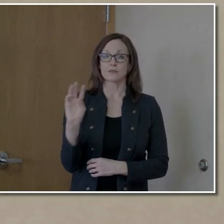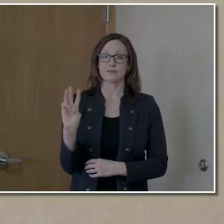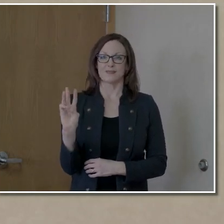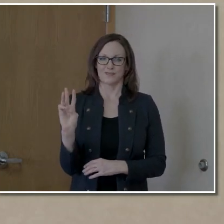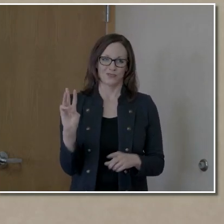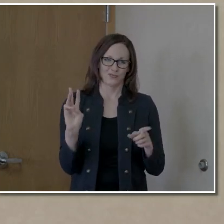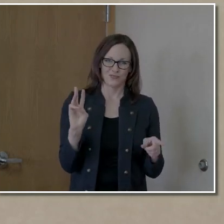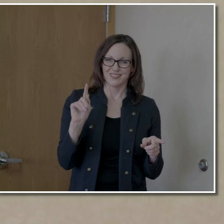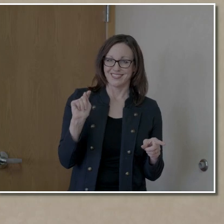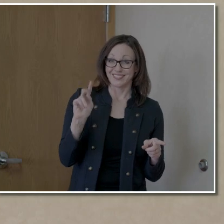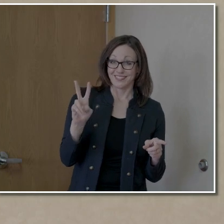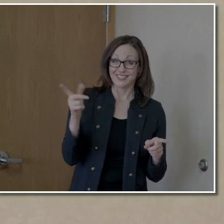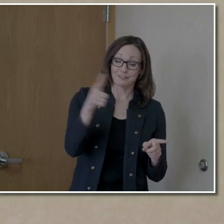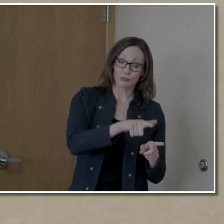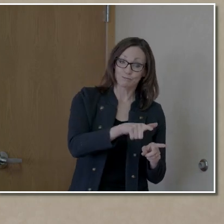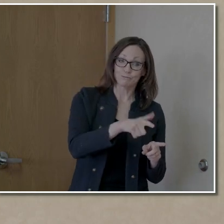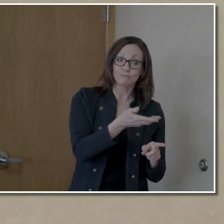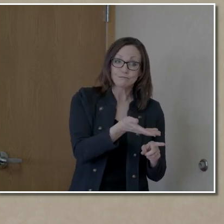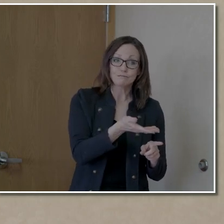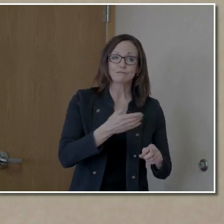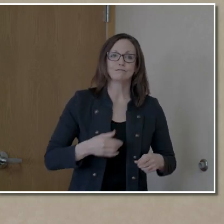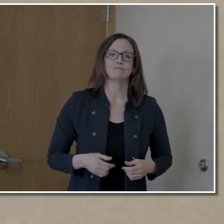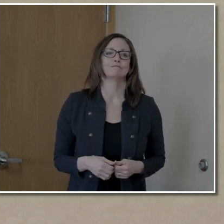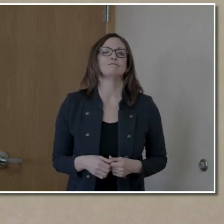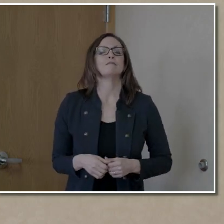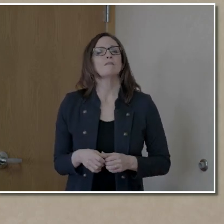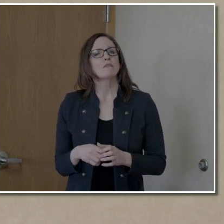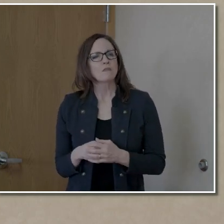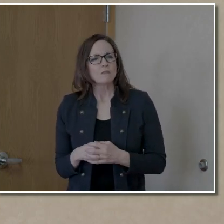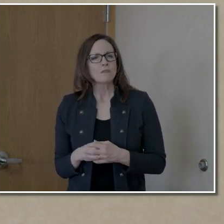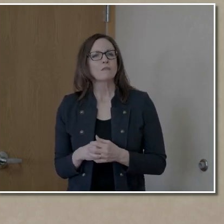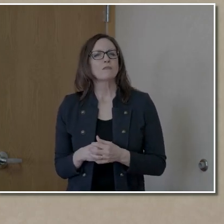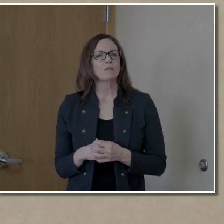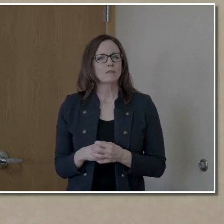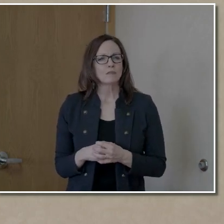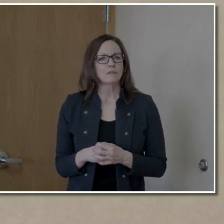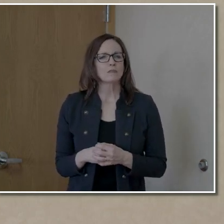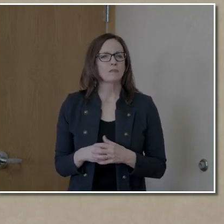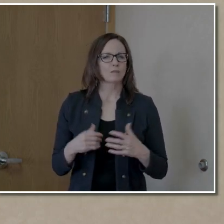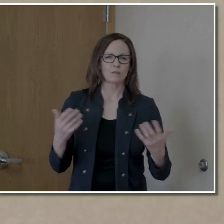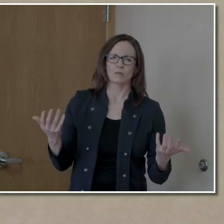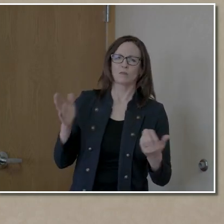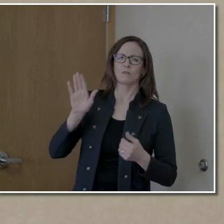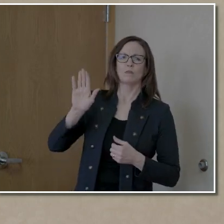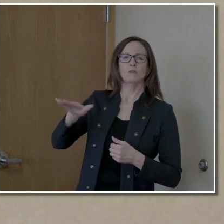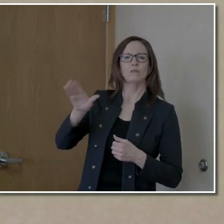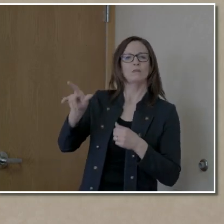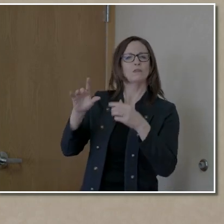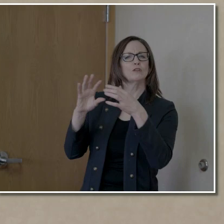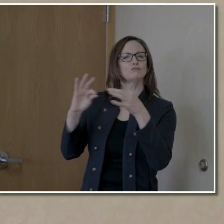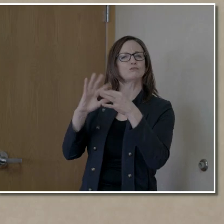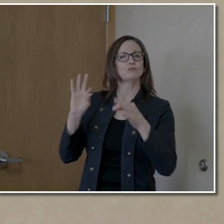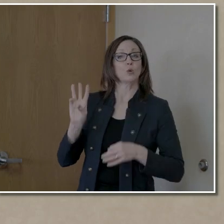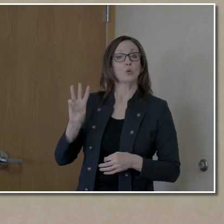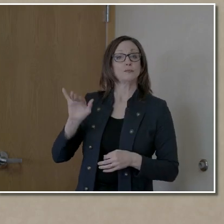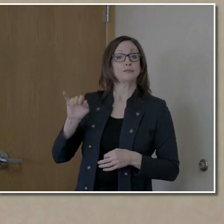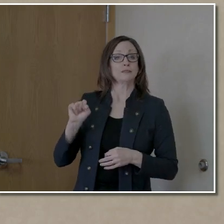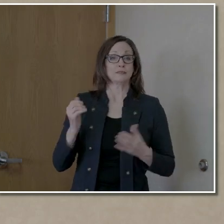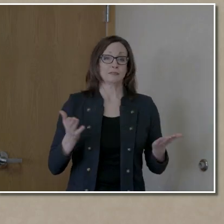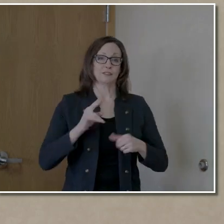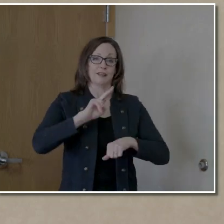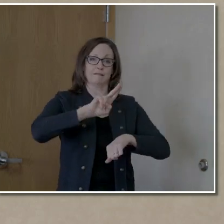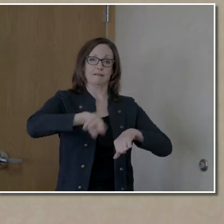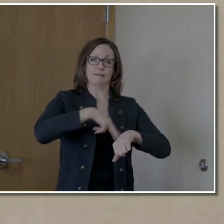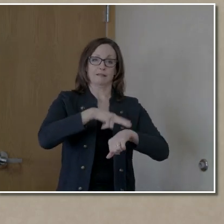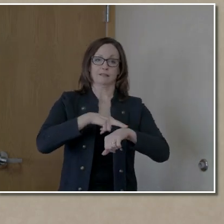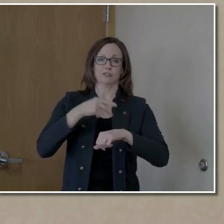to the number of National Guard troops that you've mentioned. Over 200,000. It seems like a lot for